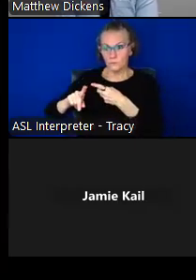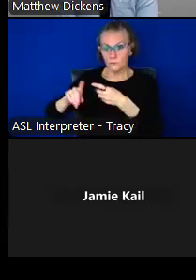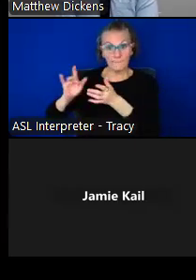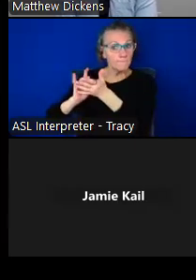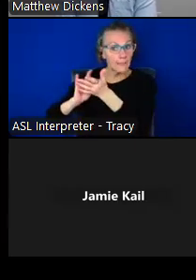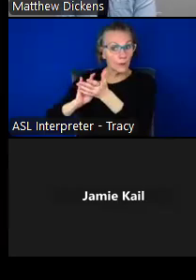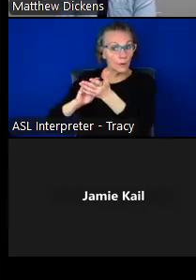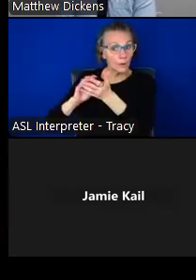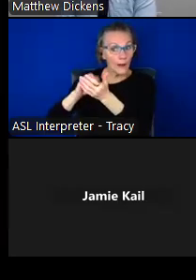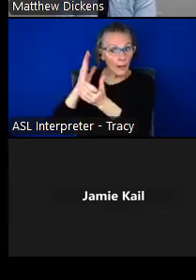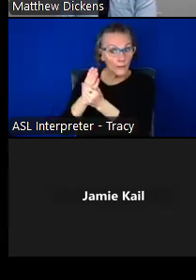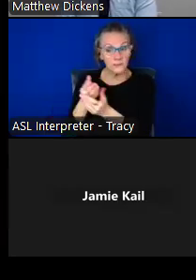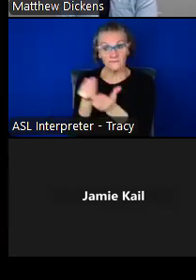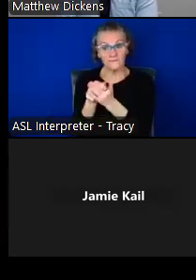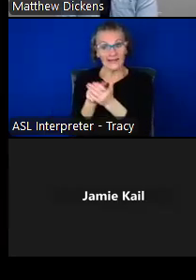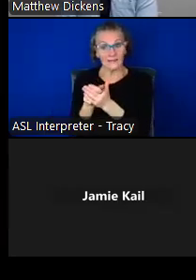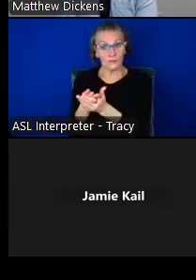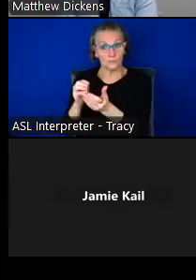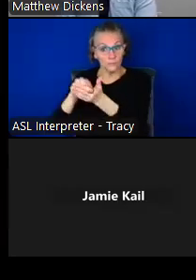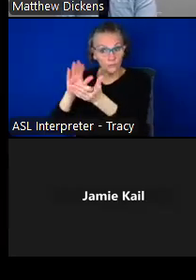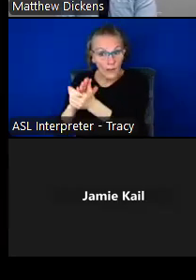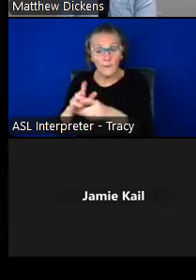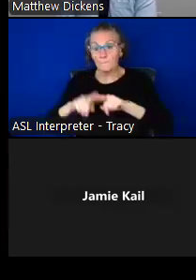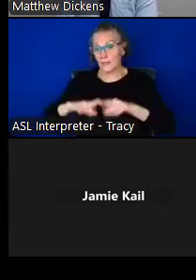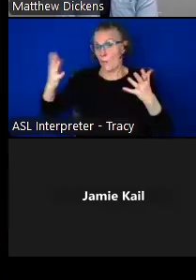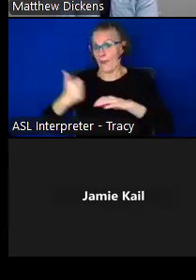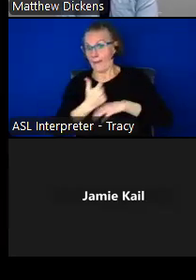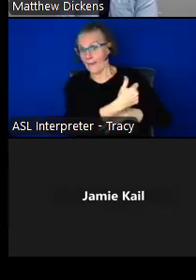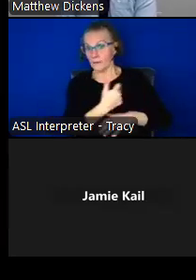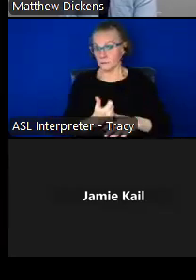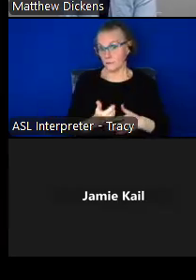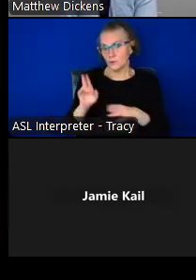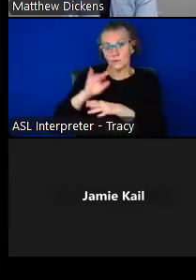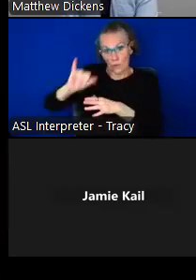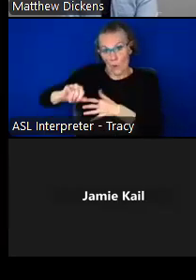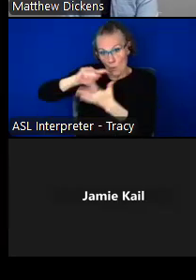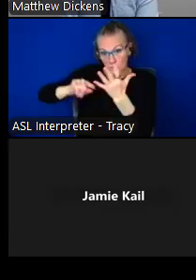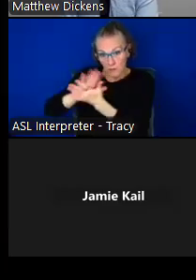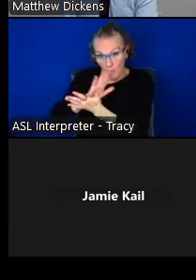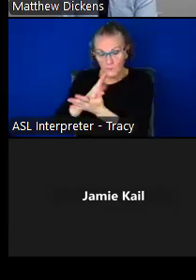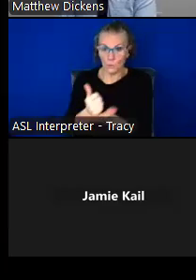medical records, financial records, depending on the allegation, to help us with our investigation as well.